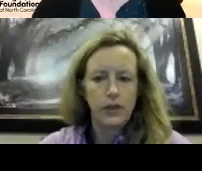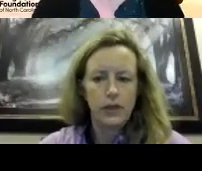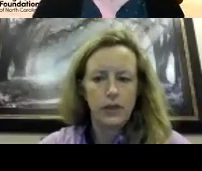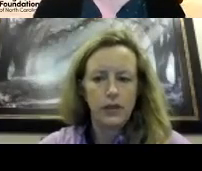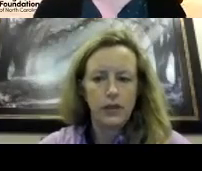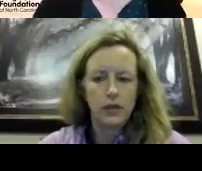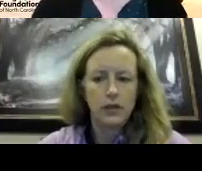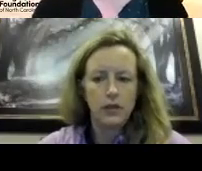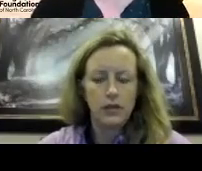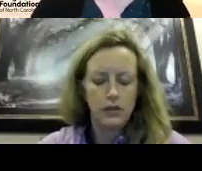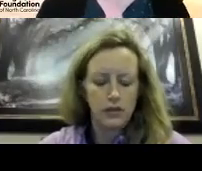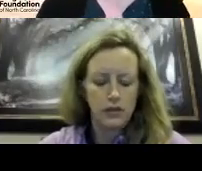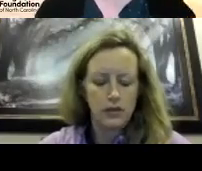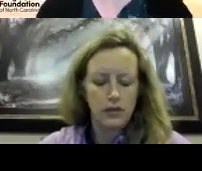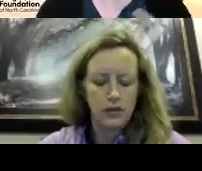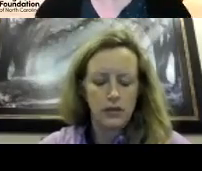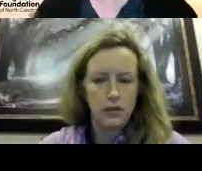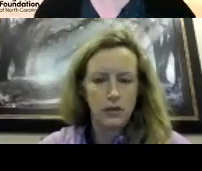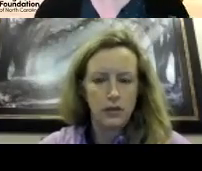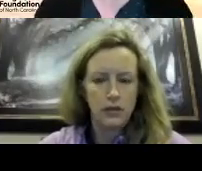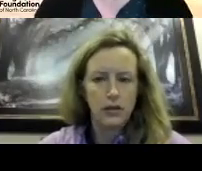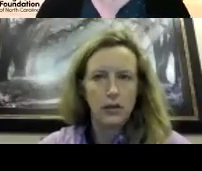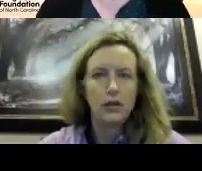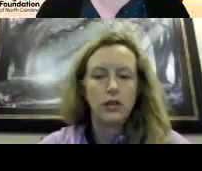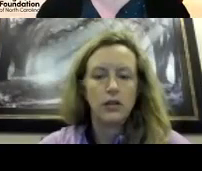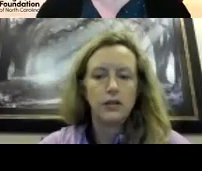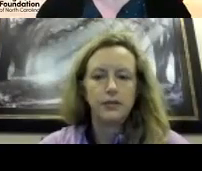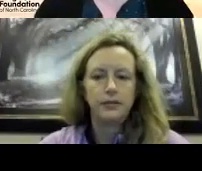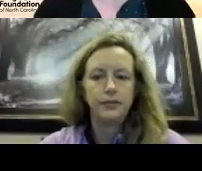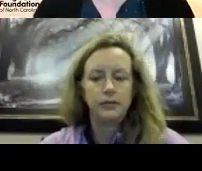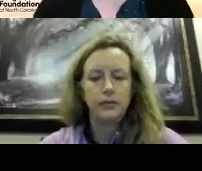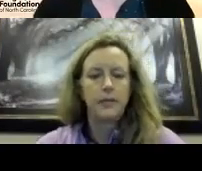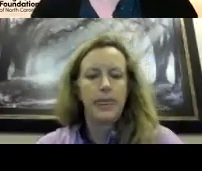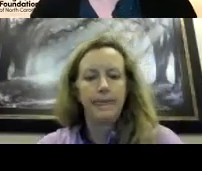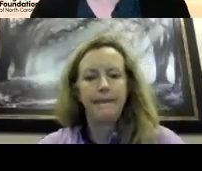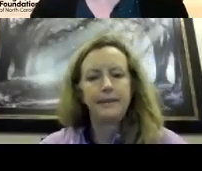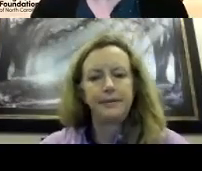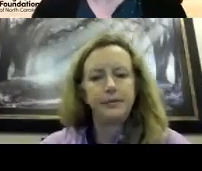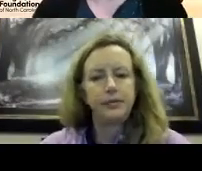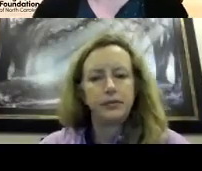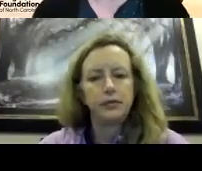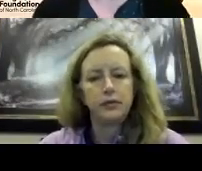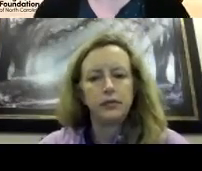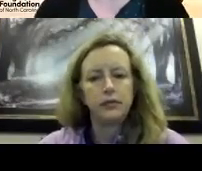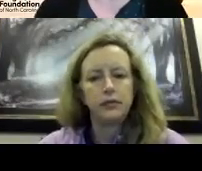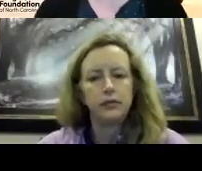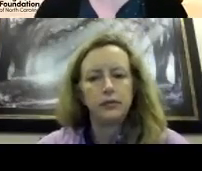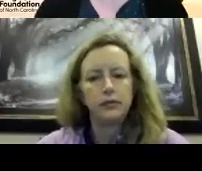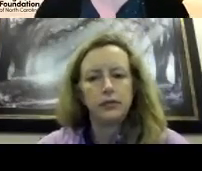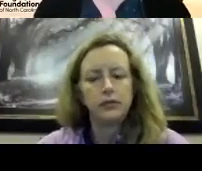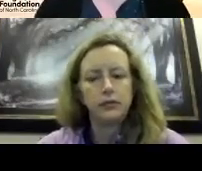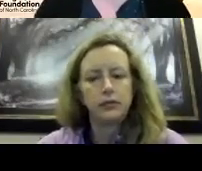tuition and fees, but you're also paying for room and board. Right. If you're living on campus, you're paying that bill